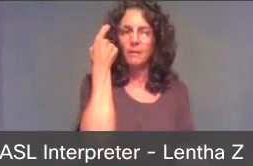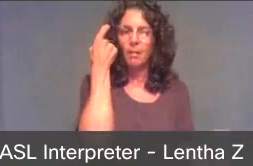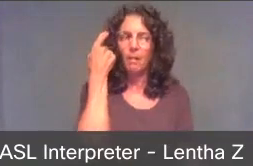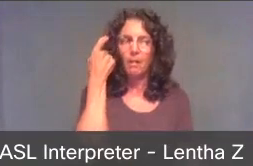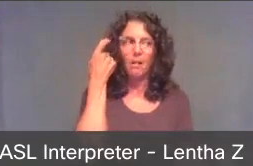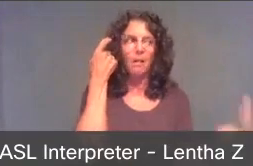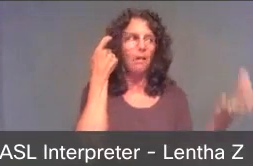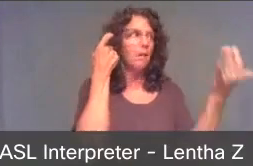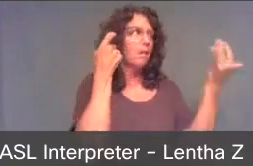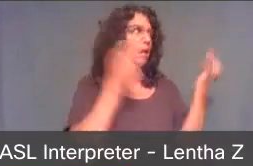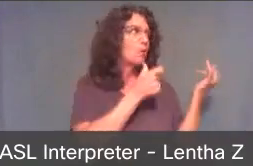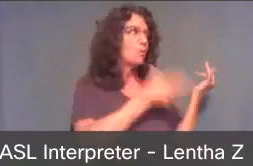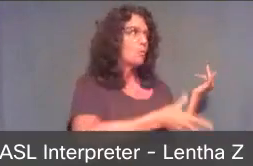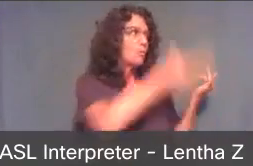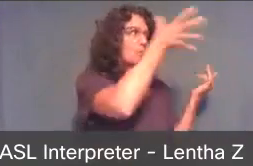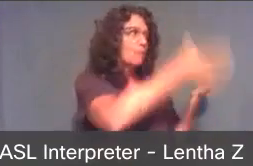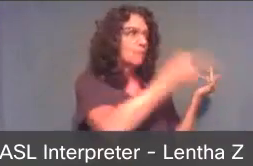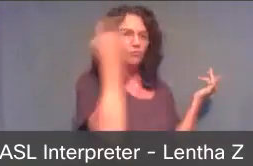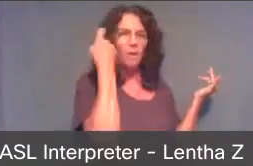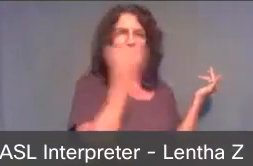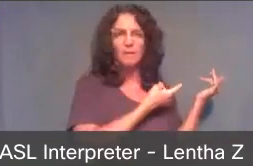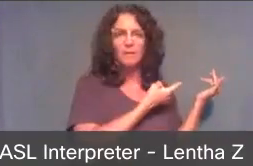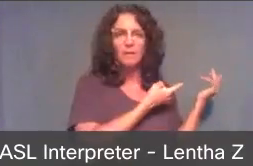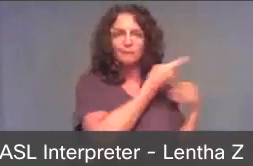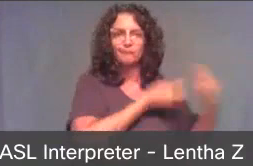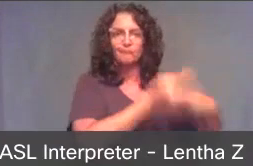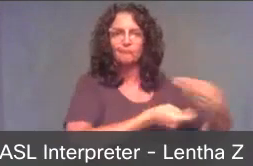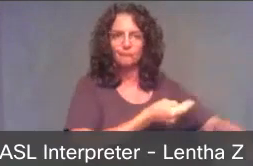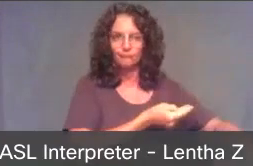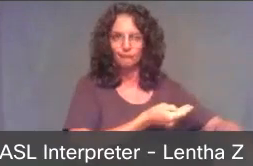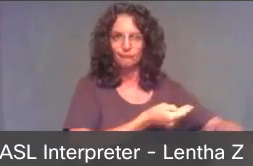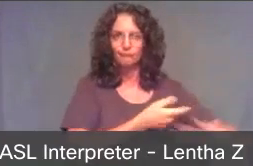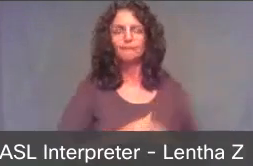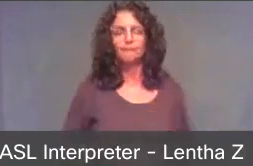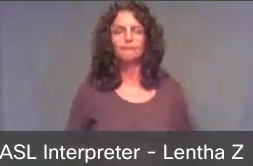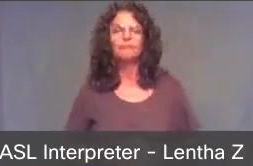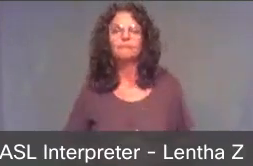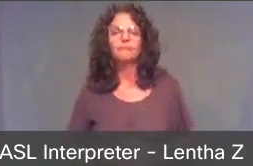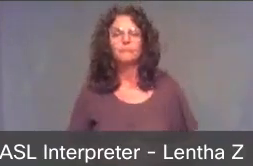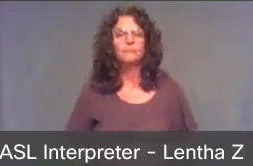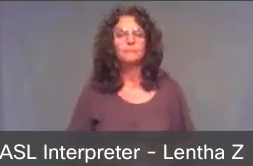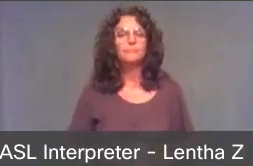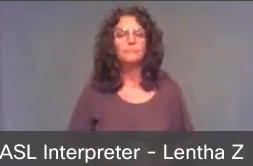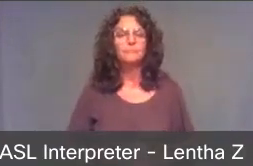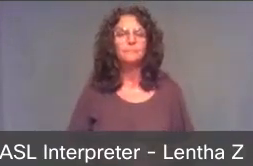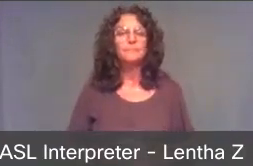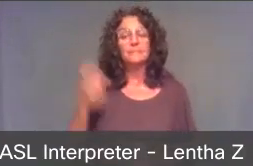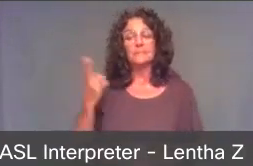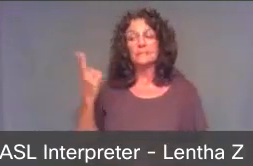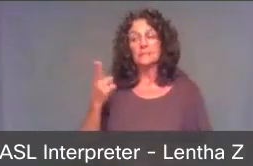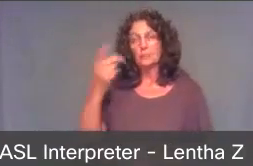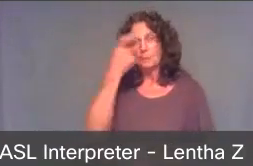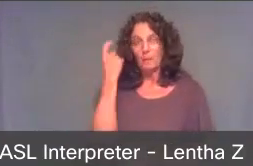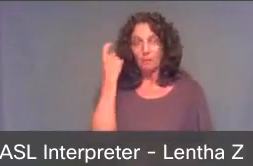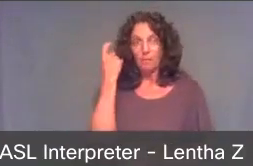actually their grandparent or great-grandparent's trauma. So we can see that happen with people. We can also see historical trauma, which